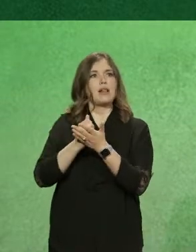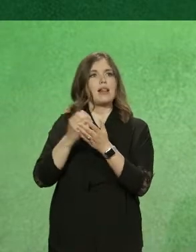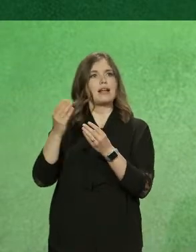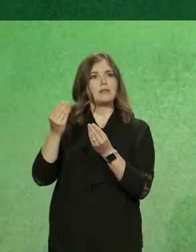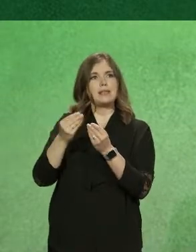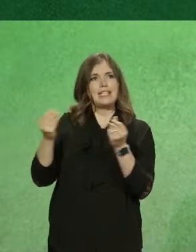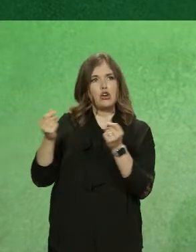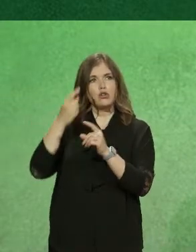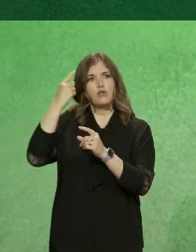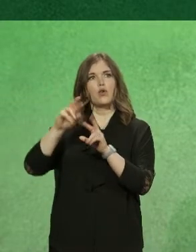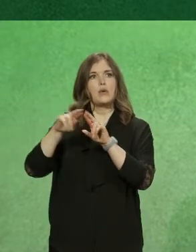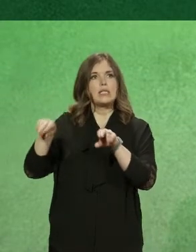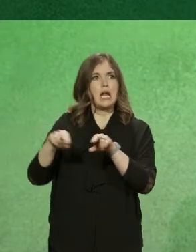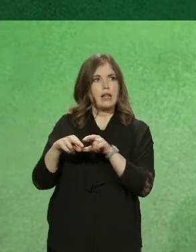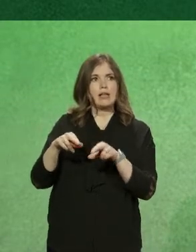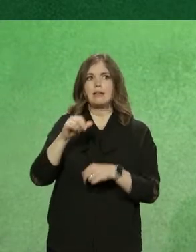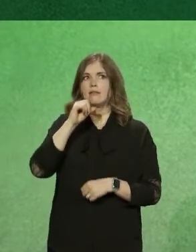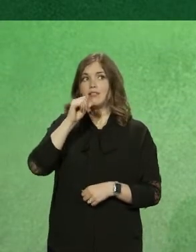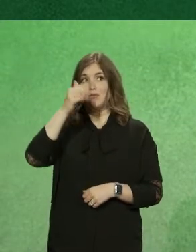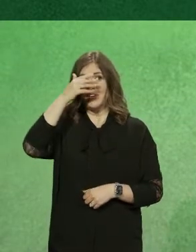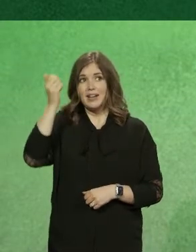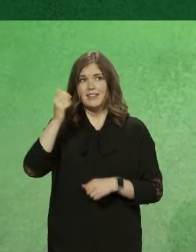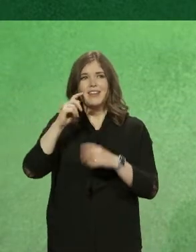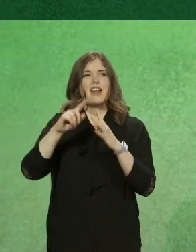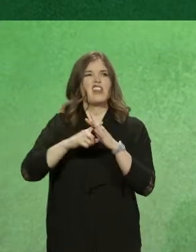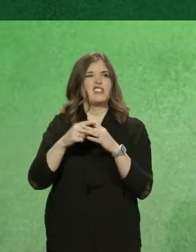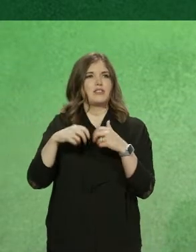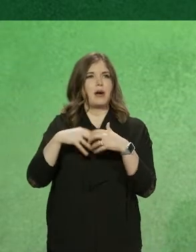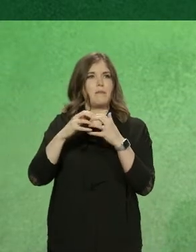from this prize. During our